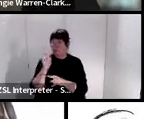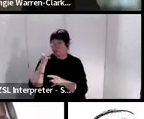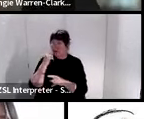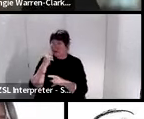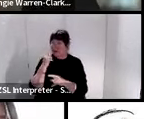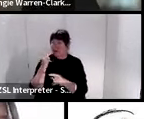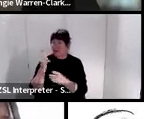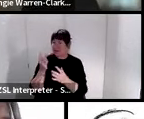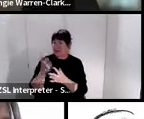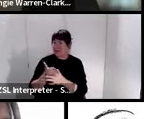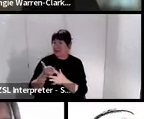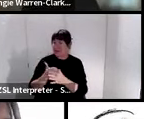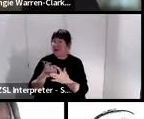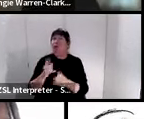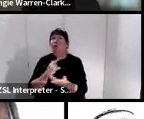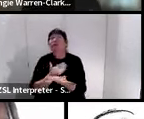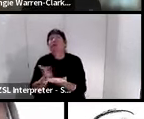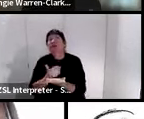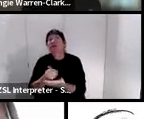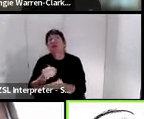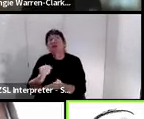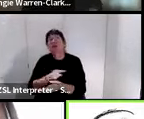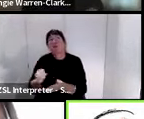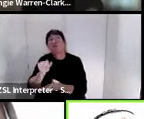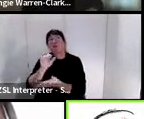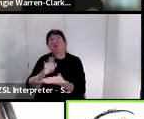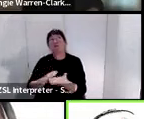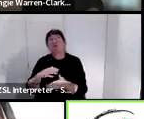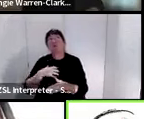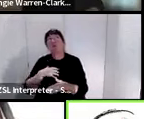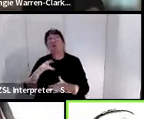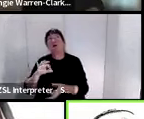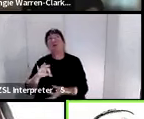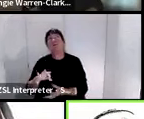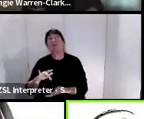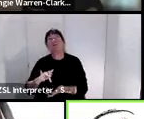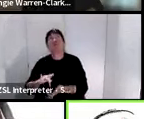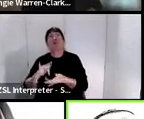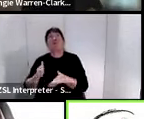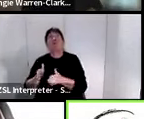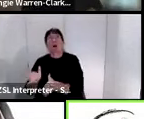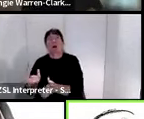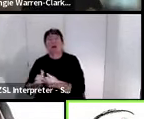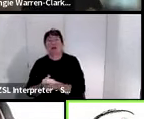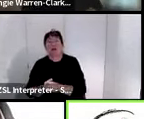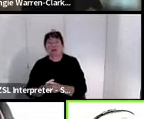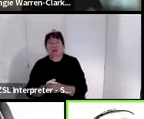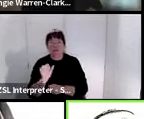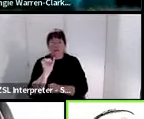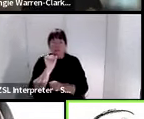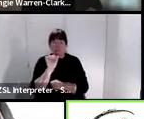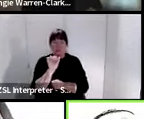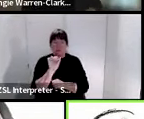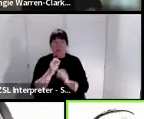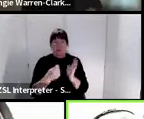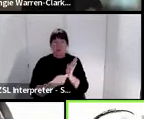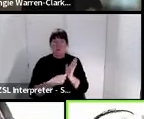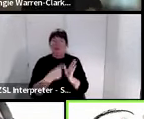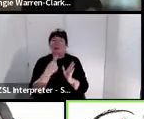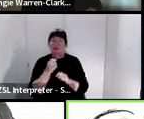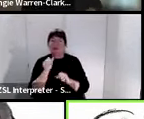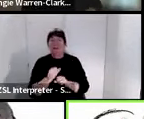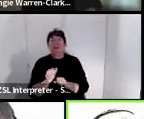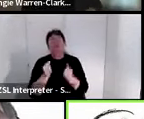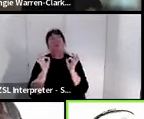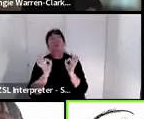sort of shared more formally. Yeah, sure. I mean, that was a great initiative because we understood when we were